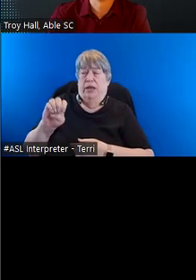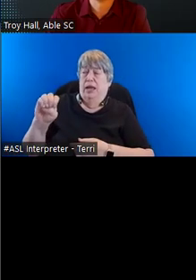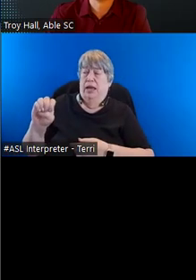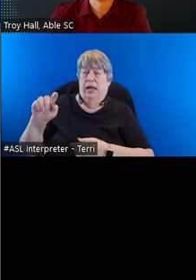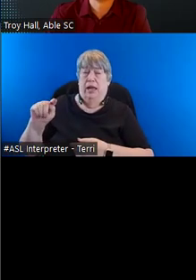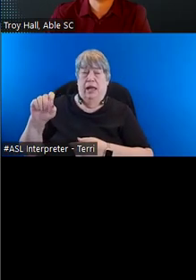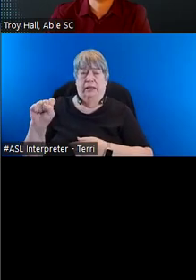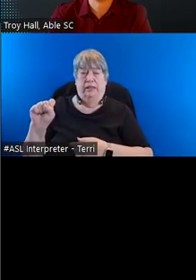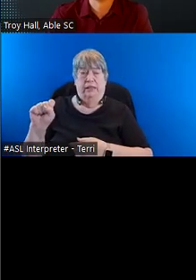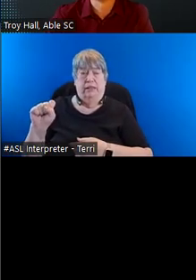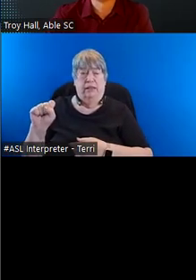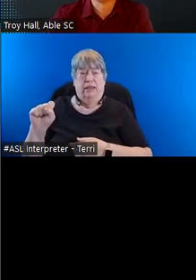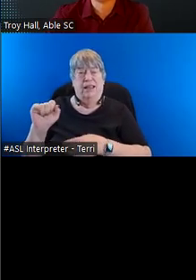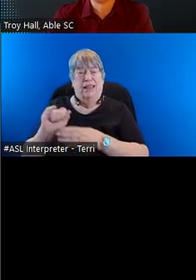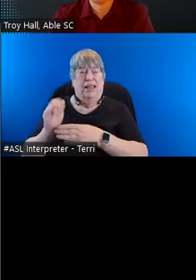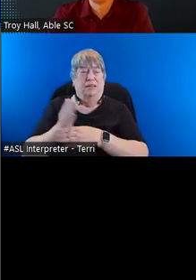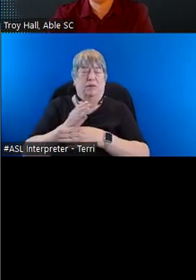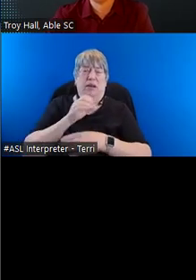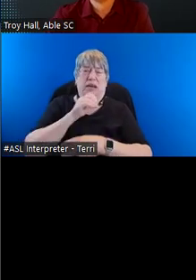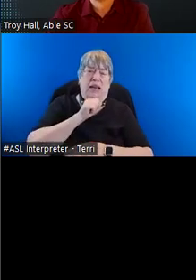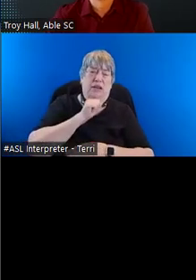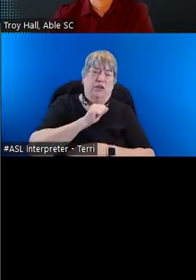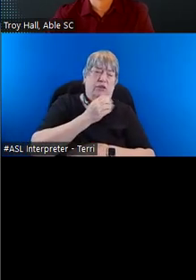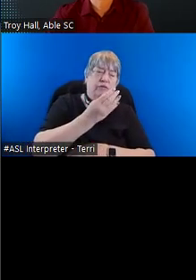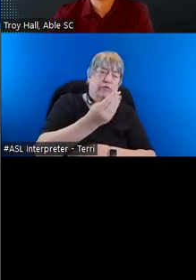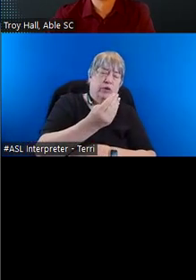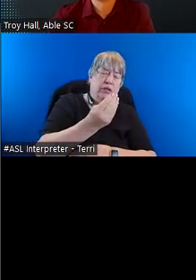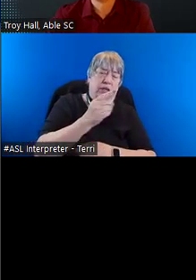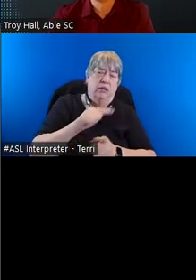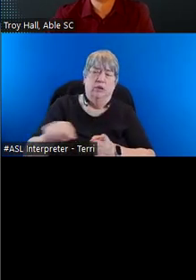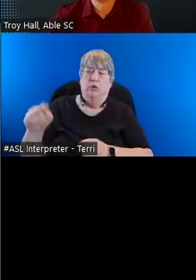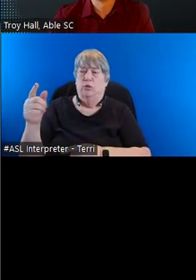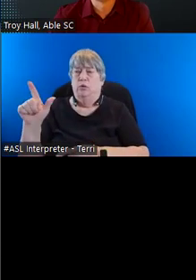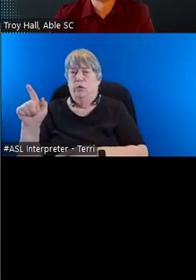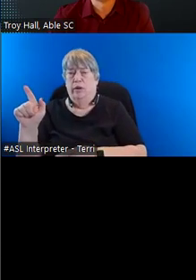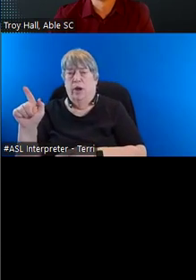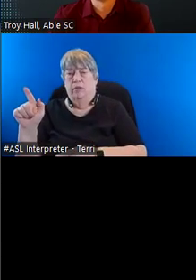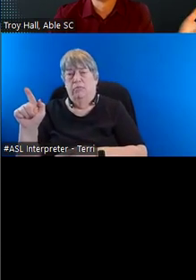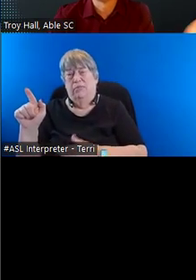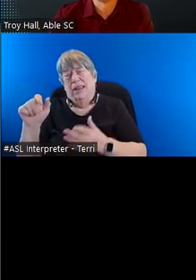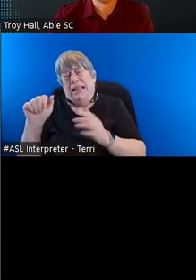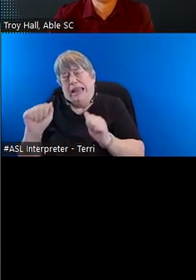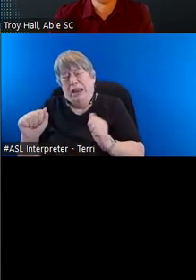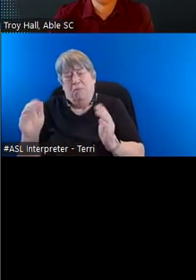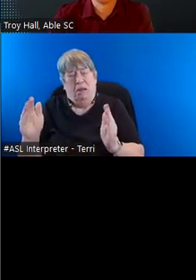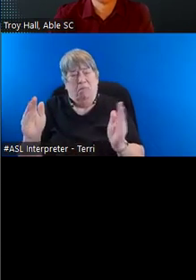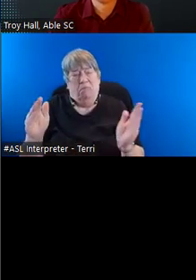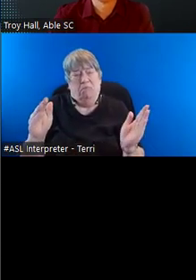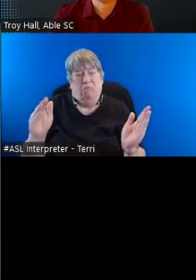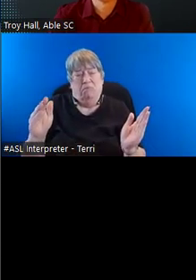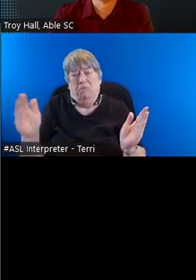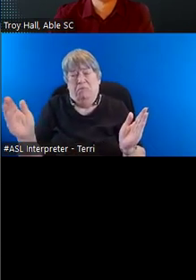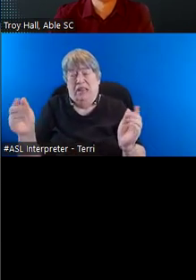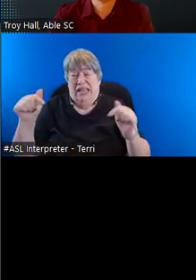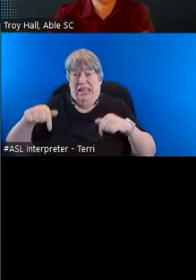this is going to be between ages 14 to 21. That can vary a little bit. So like, for instance, down here in South Carolina, we're